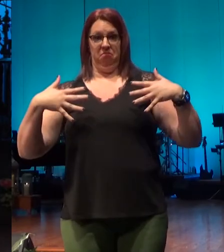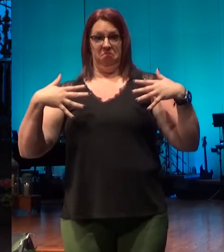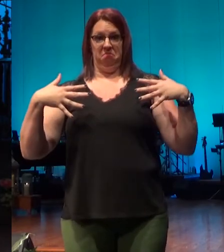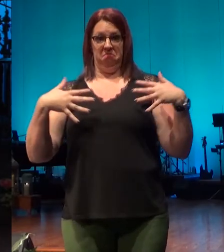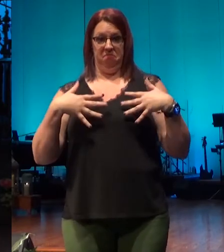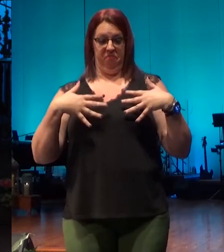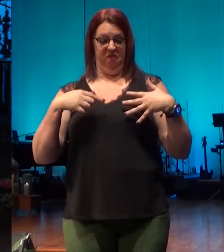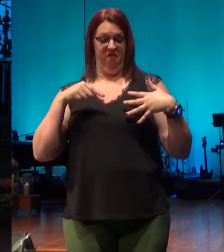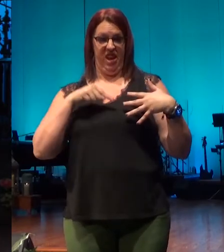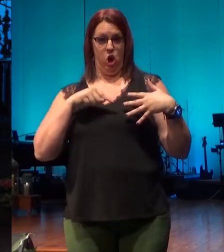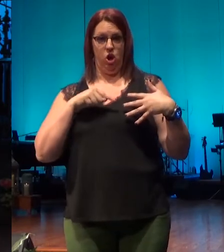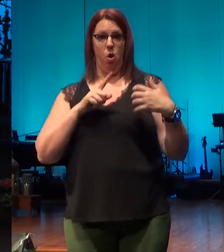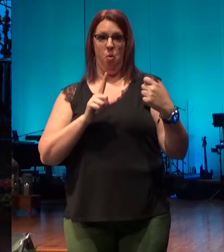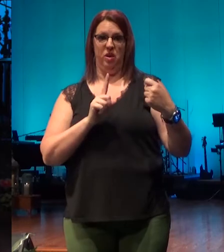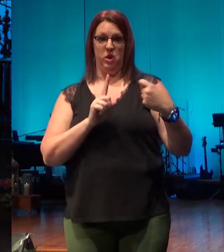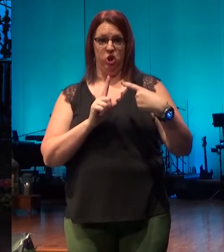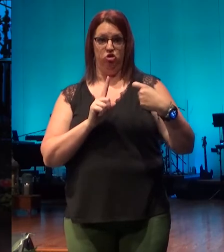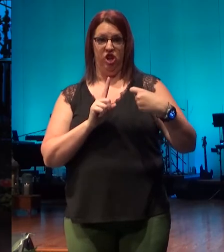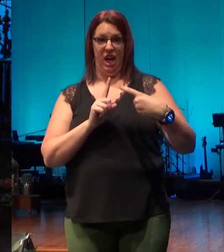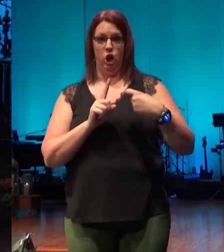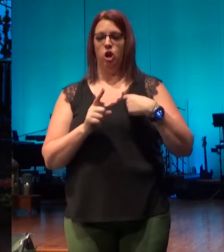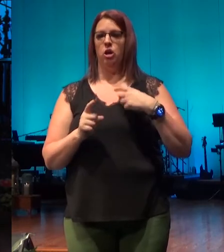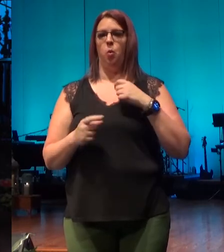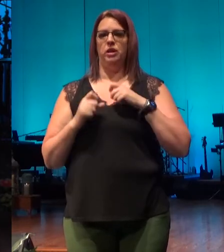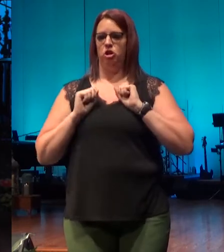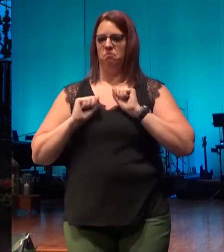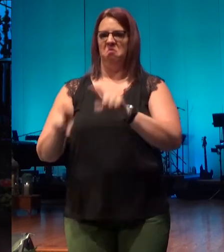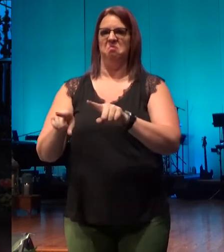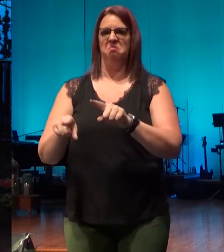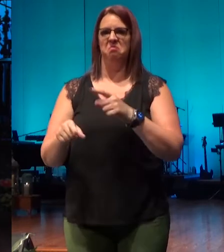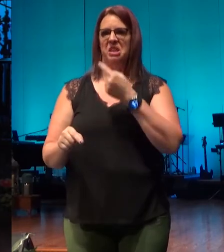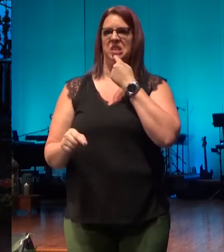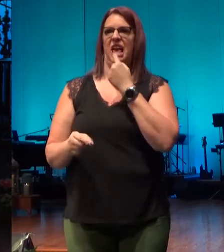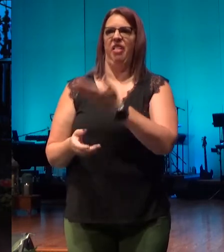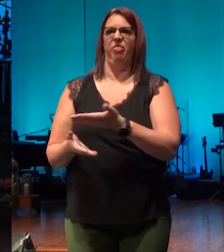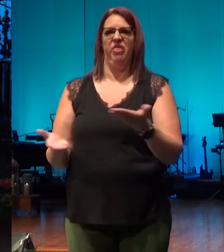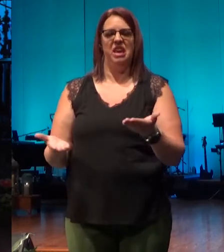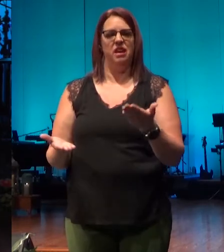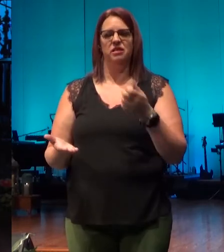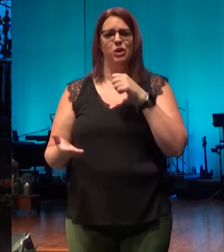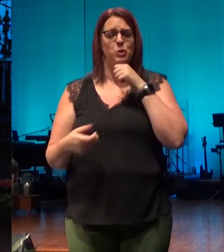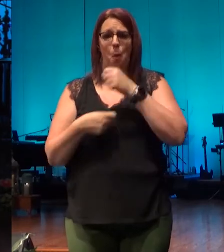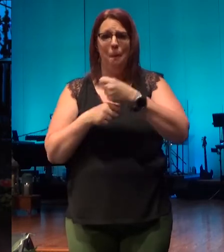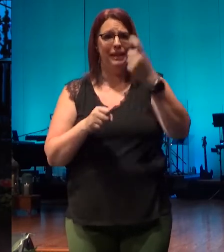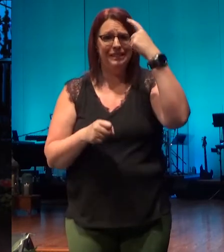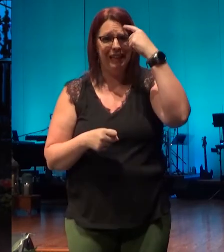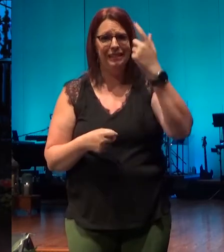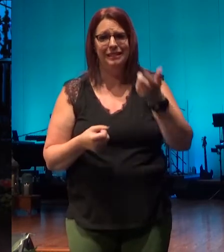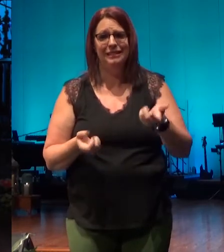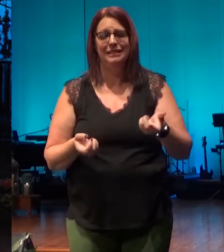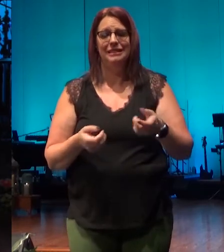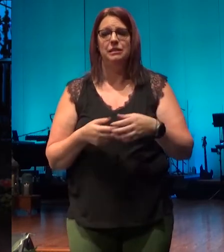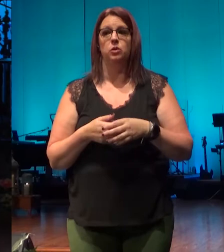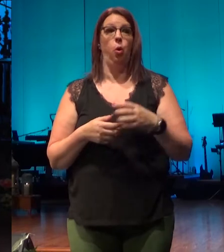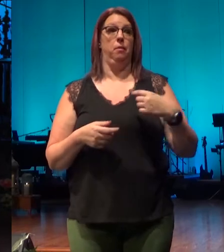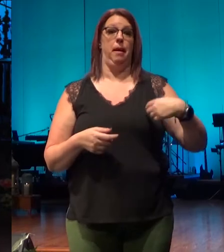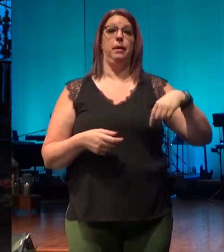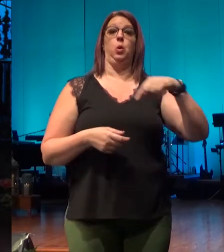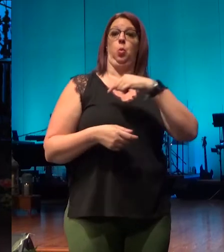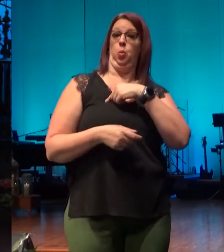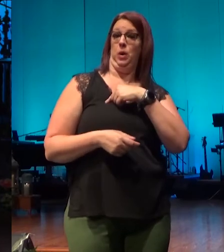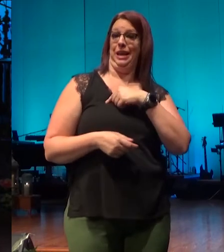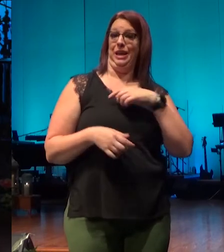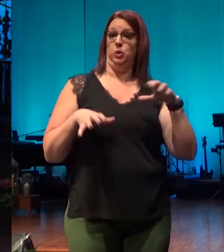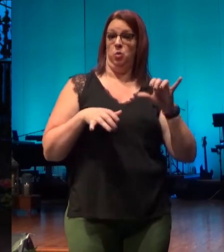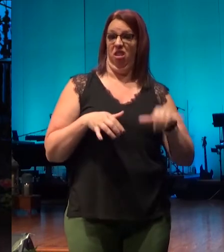when triggered, might say things that just don't seem very logical to us. Or maybe we are some of those